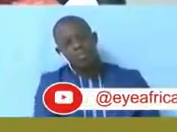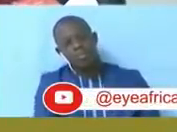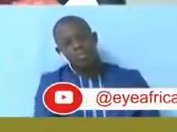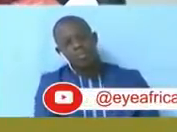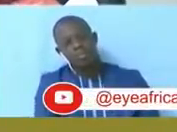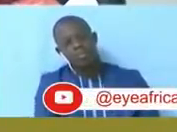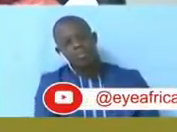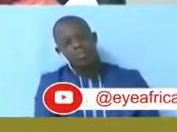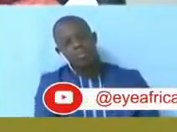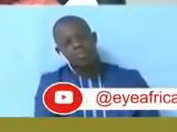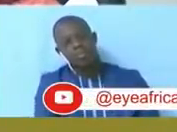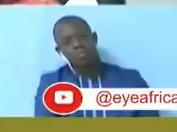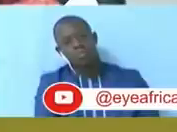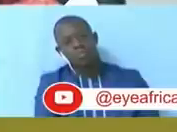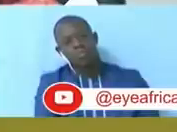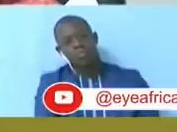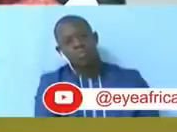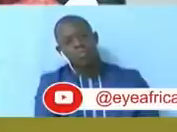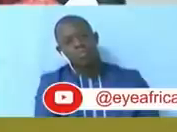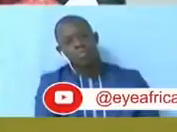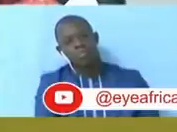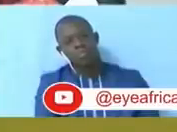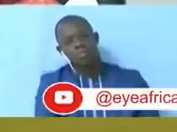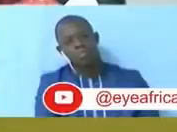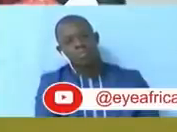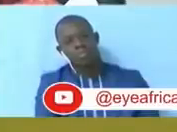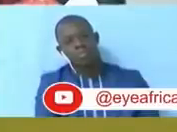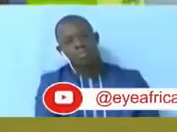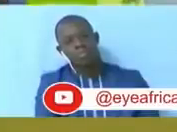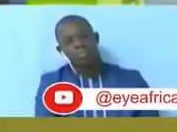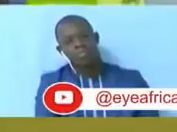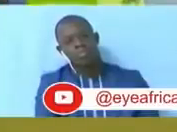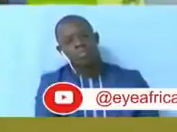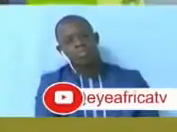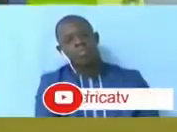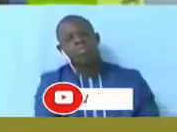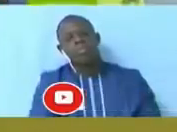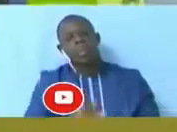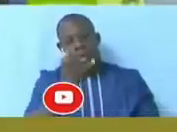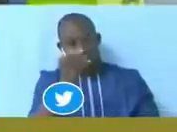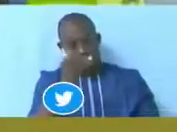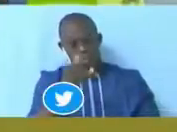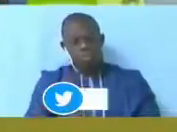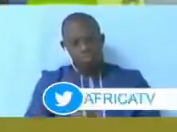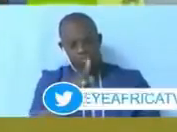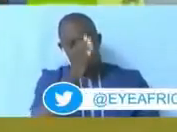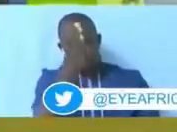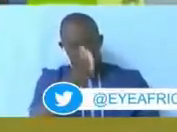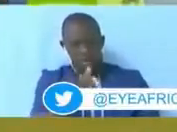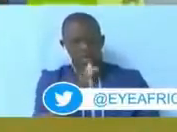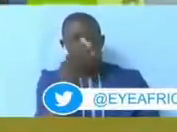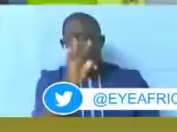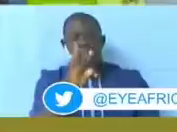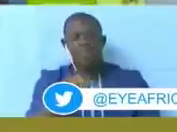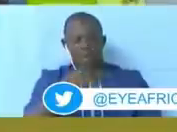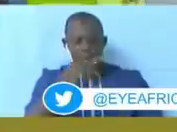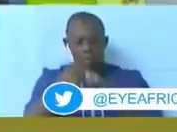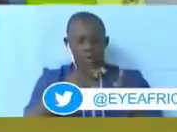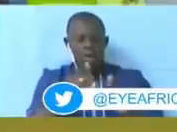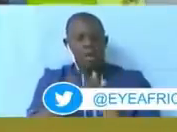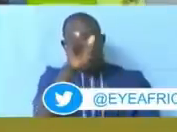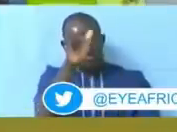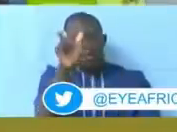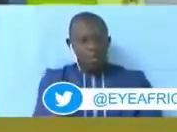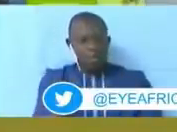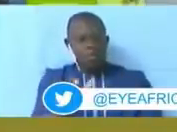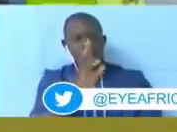dula kriye wala ye soron. Yes, you are perfectly right. But you see, when you charge a corporate personality,